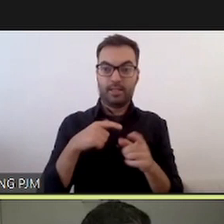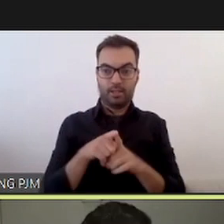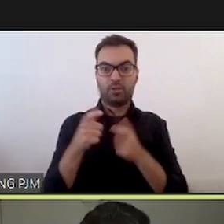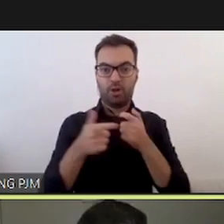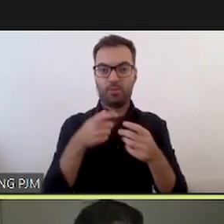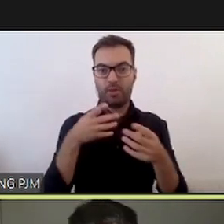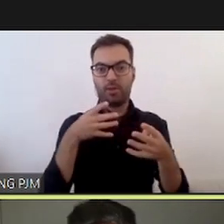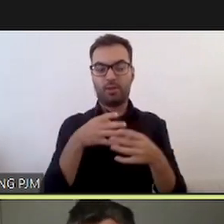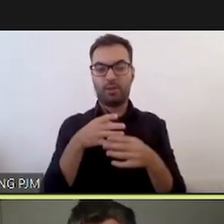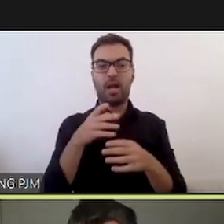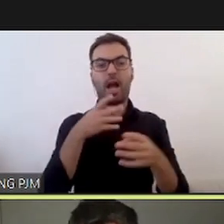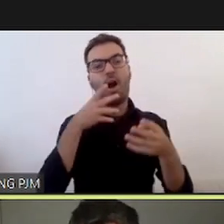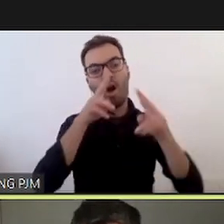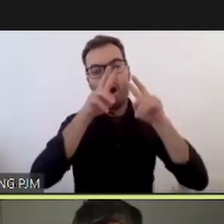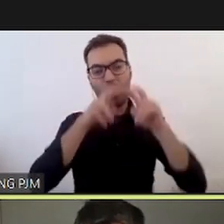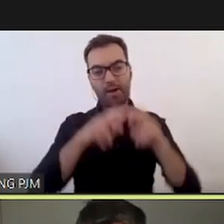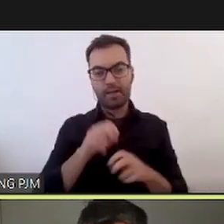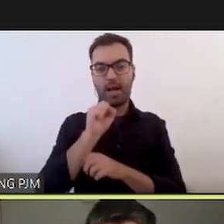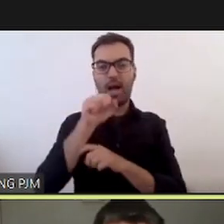doing the audit.